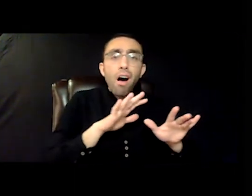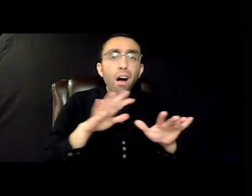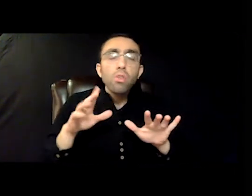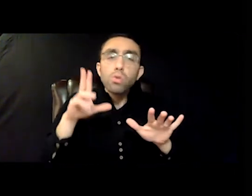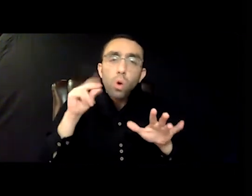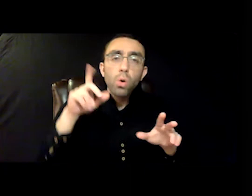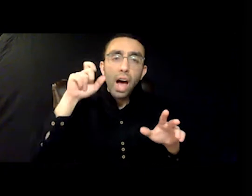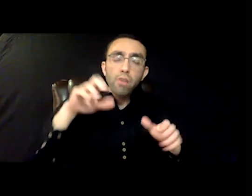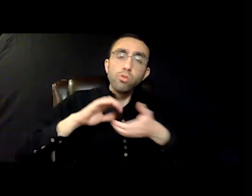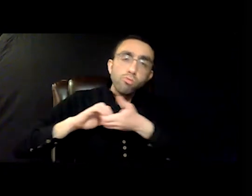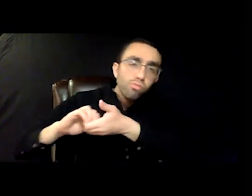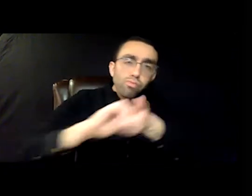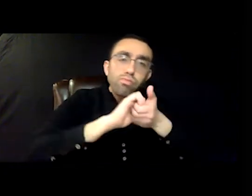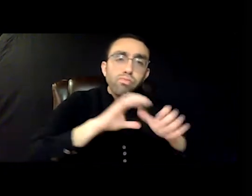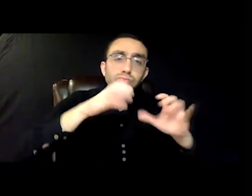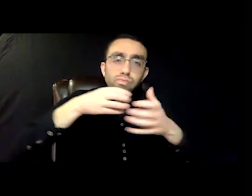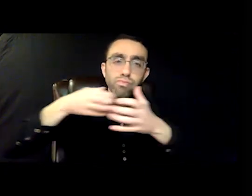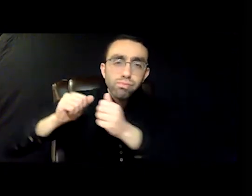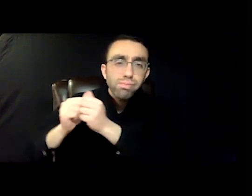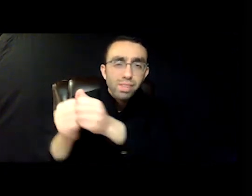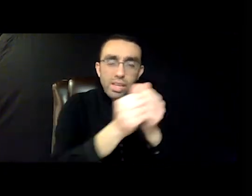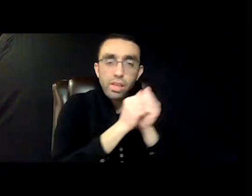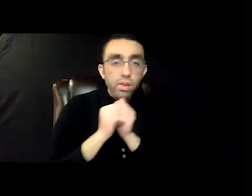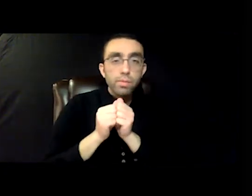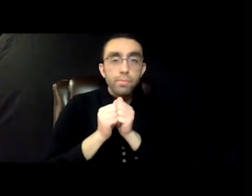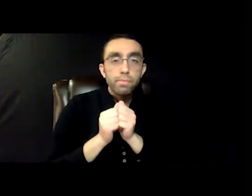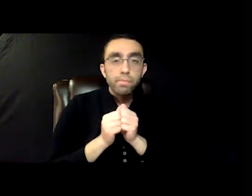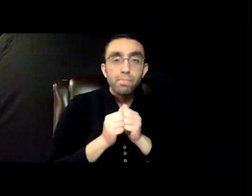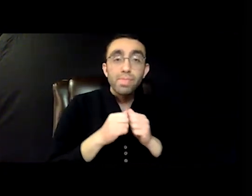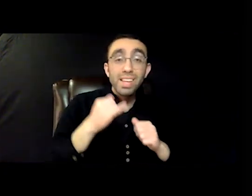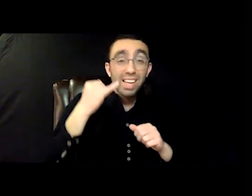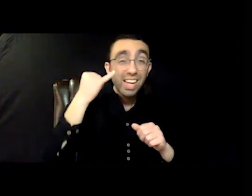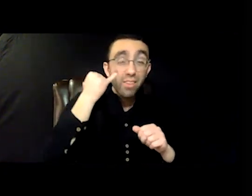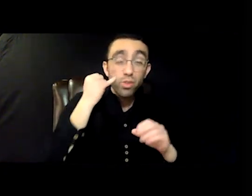environmentalism without class struggle is just gardening.